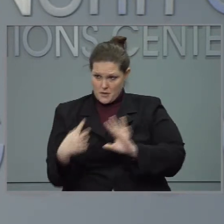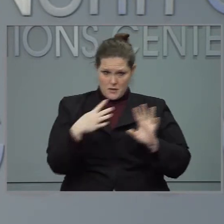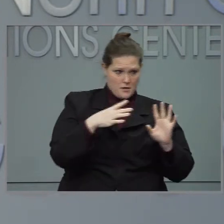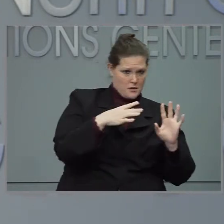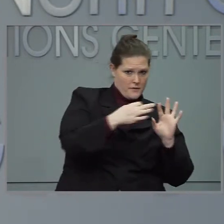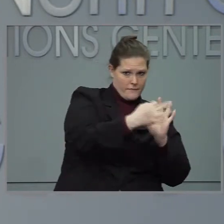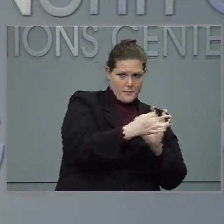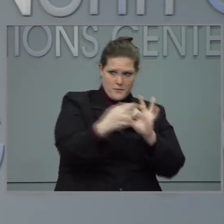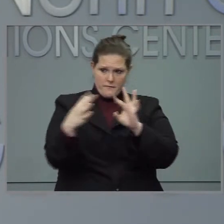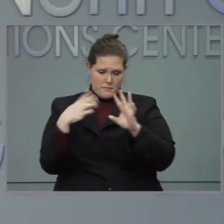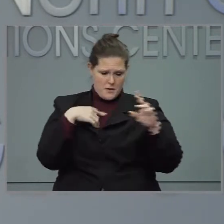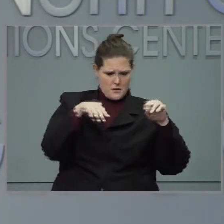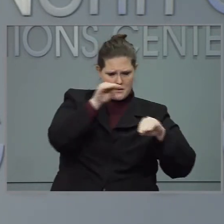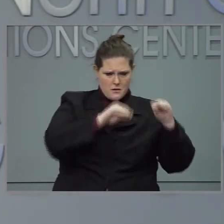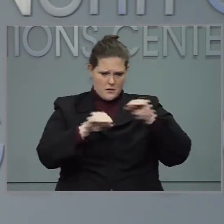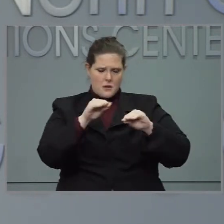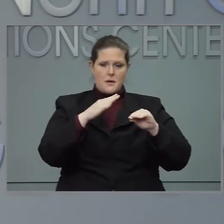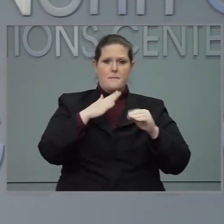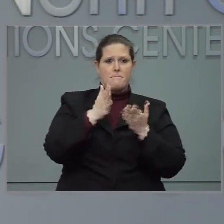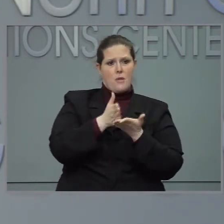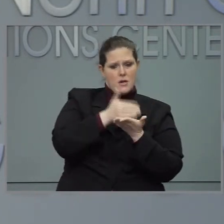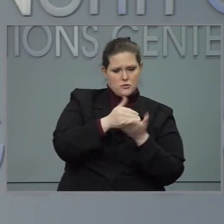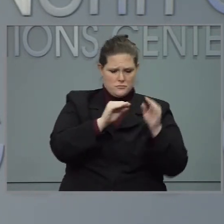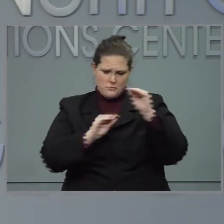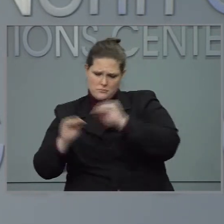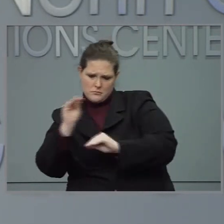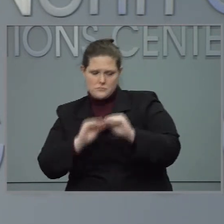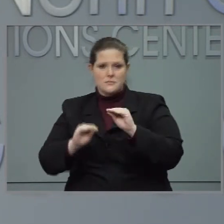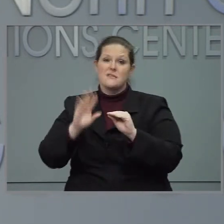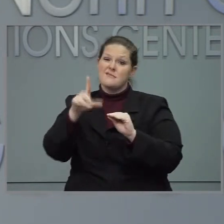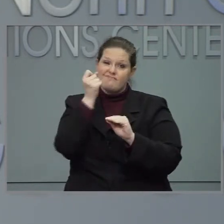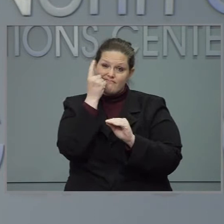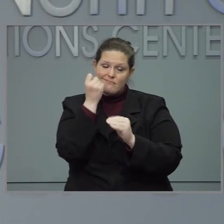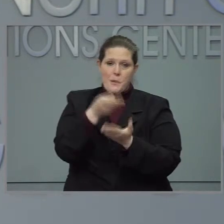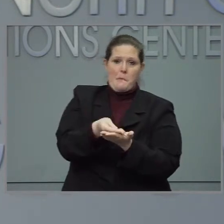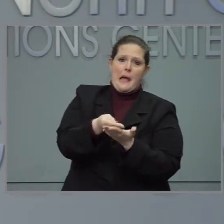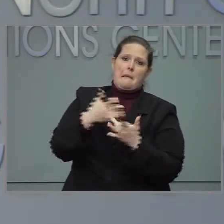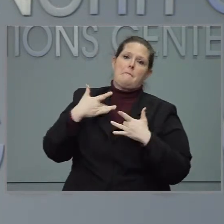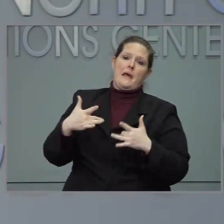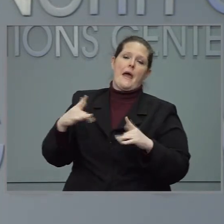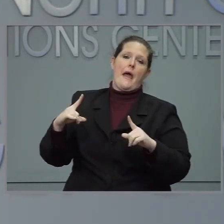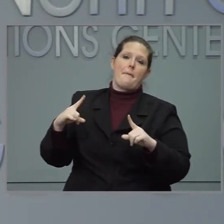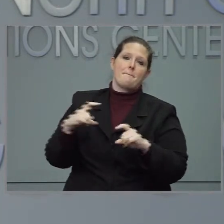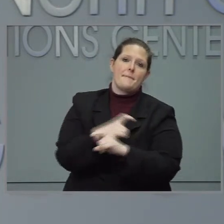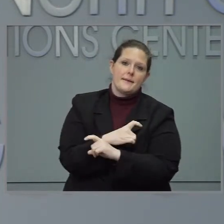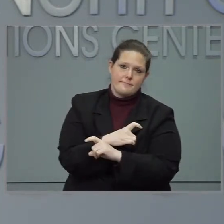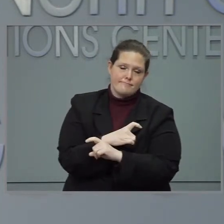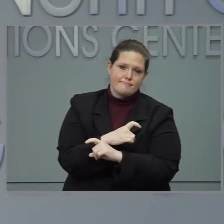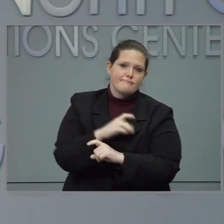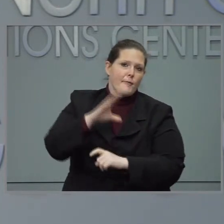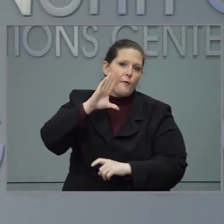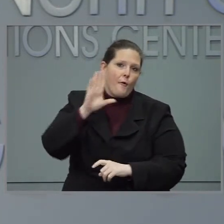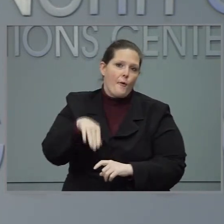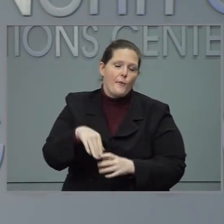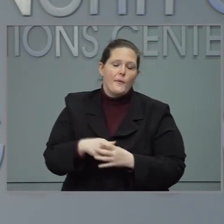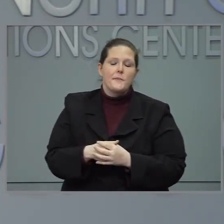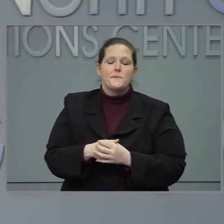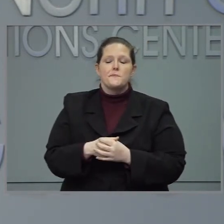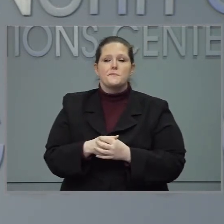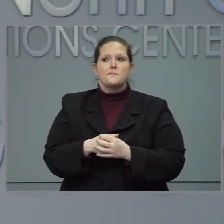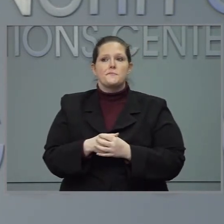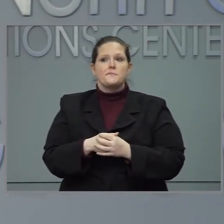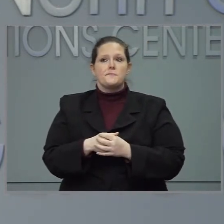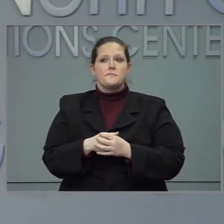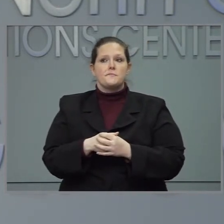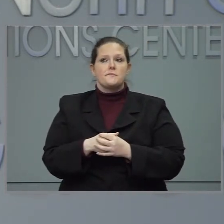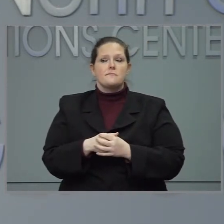for. We know a budget will be much more complicated, but at the end of the day, there'll be hopefully a lot